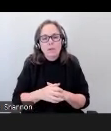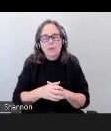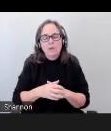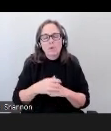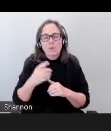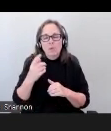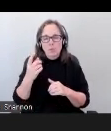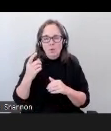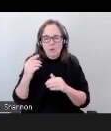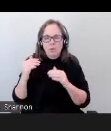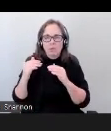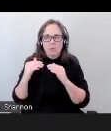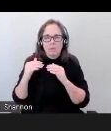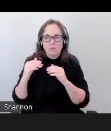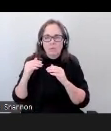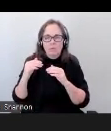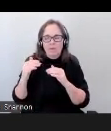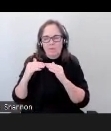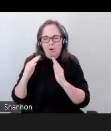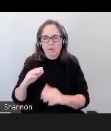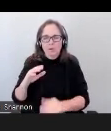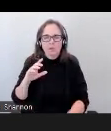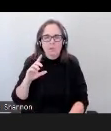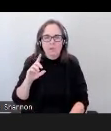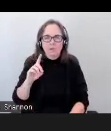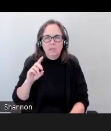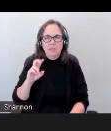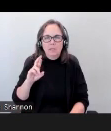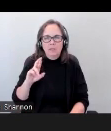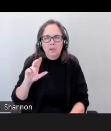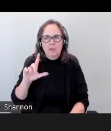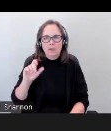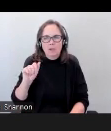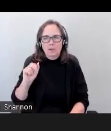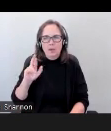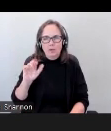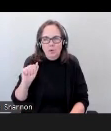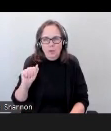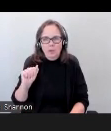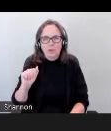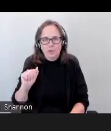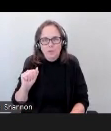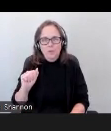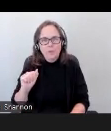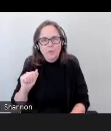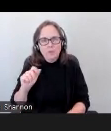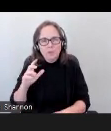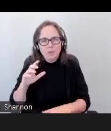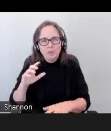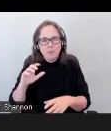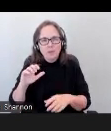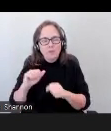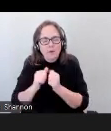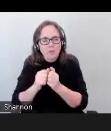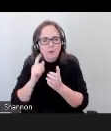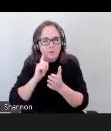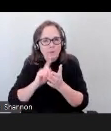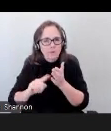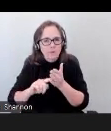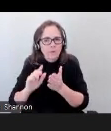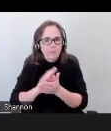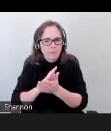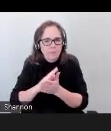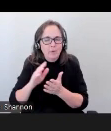colleague, Dr. Loria, who is also part of the SHORE, did a paper few years ago that